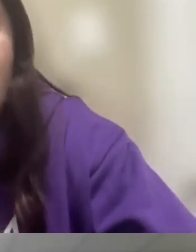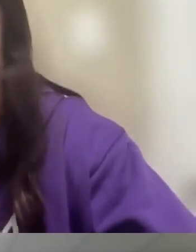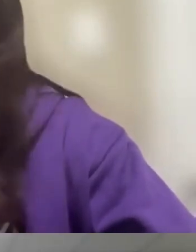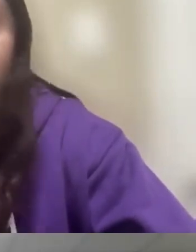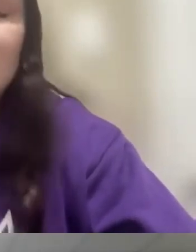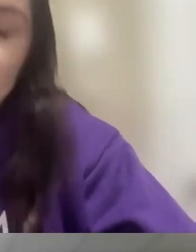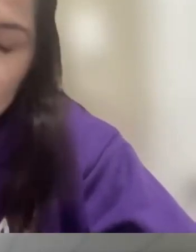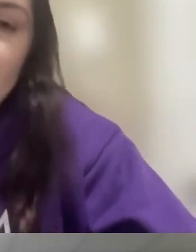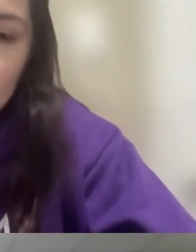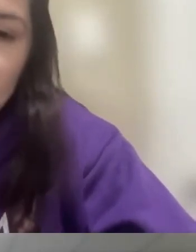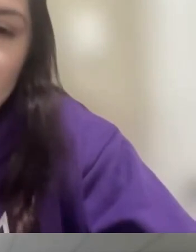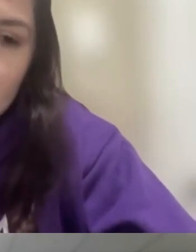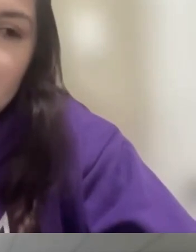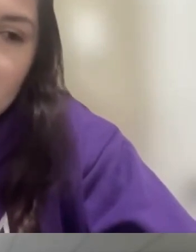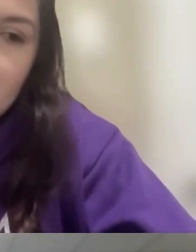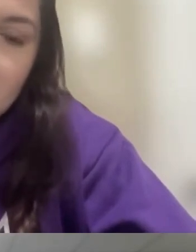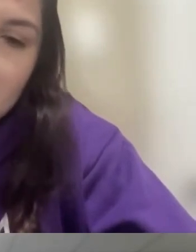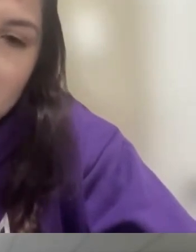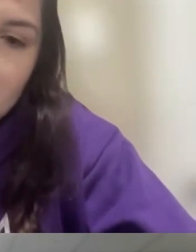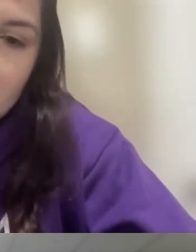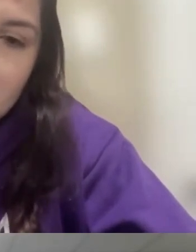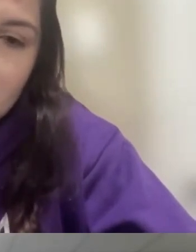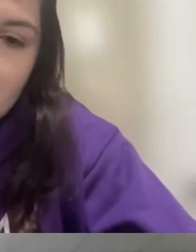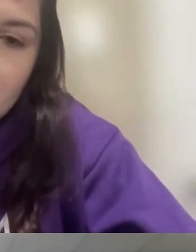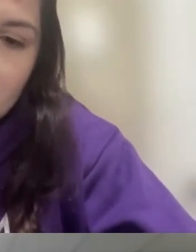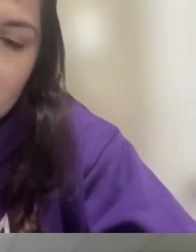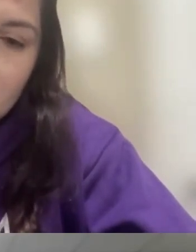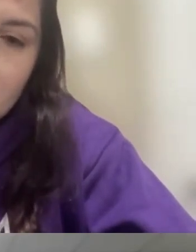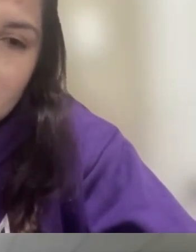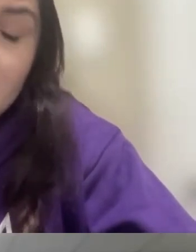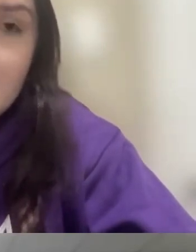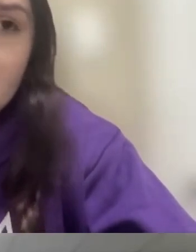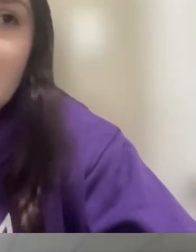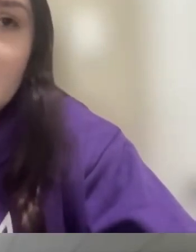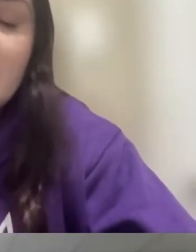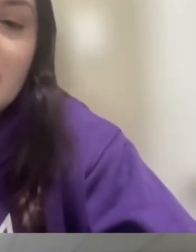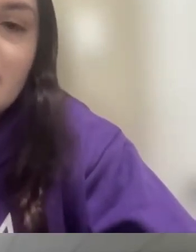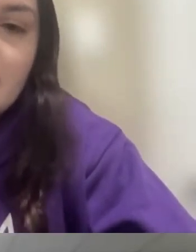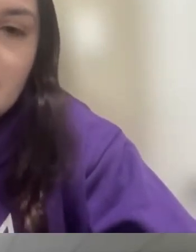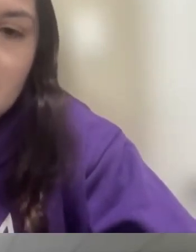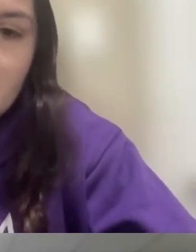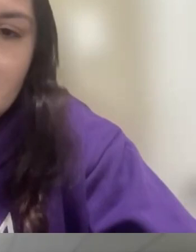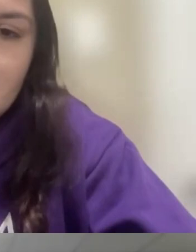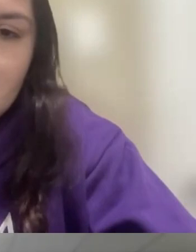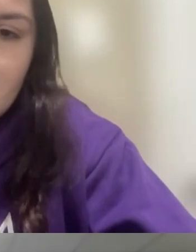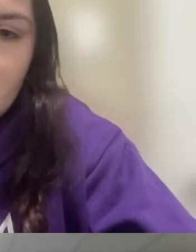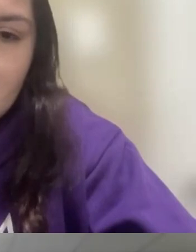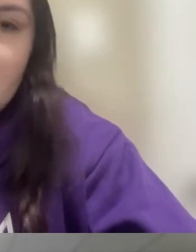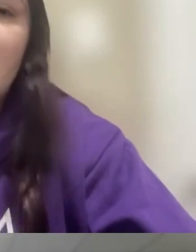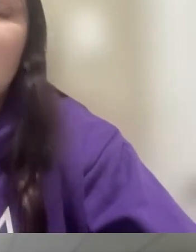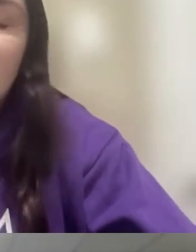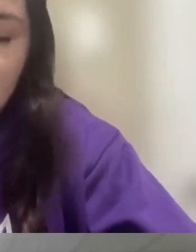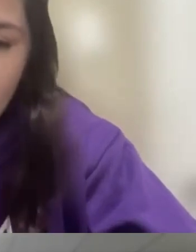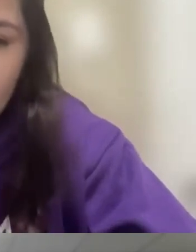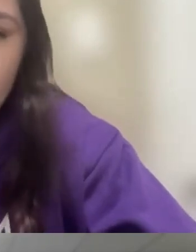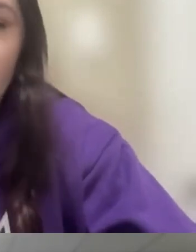Kaiser system. We all are working on and really do need to do a better job of educating people in the emergency rooms